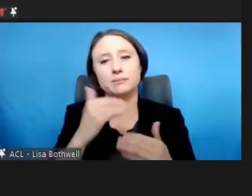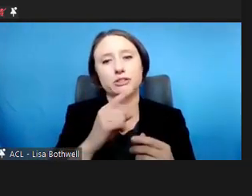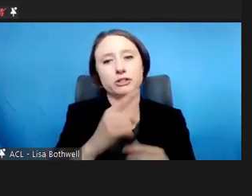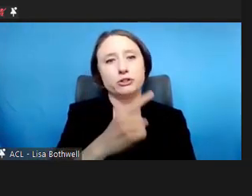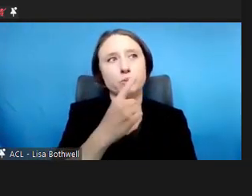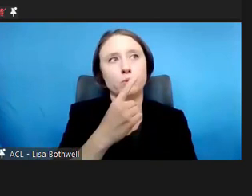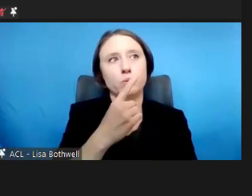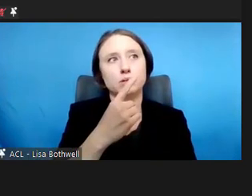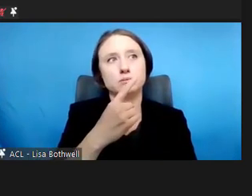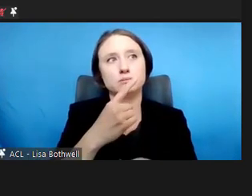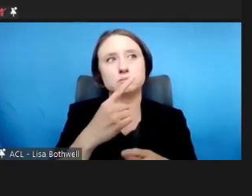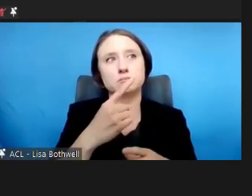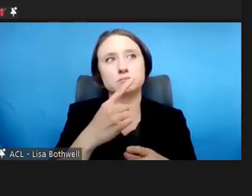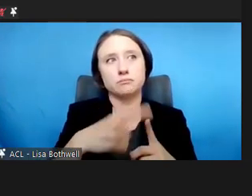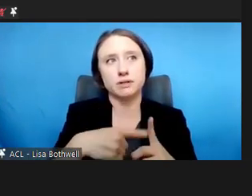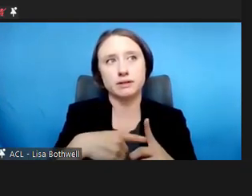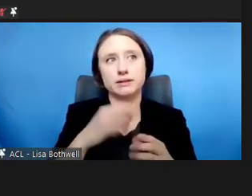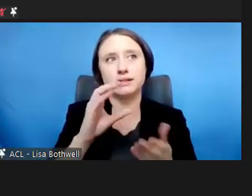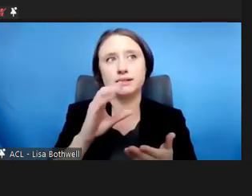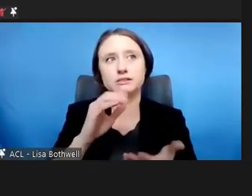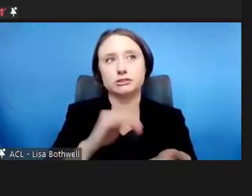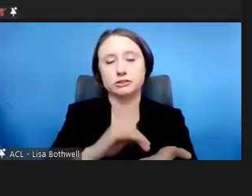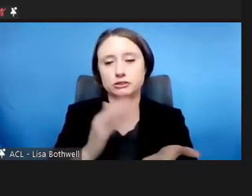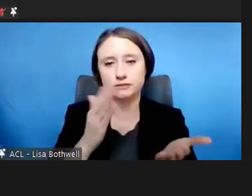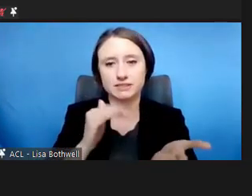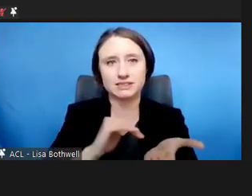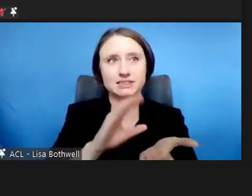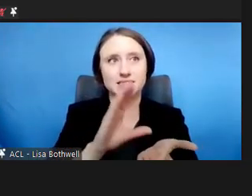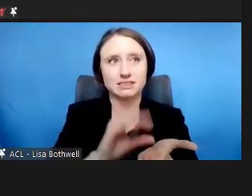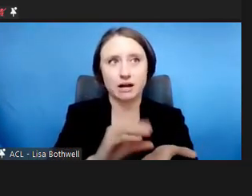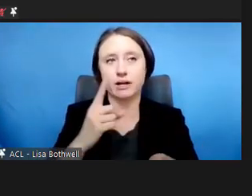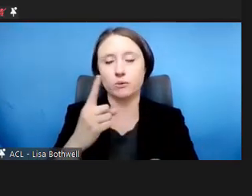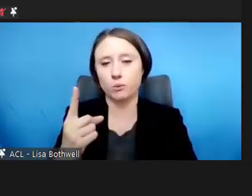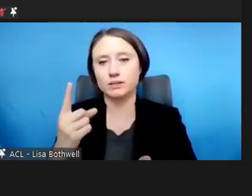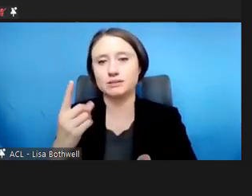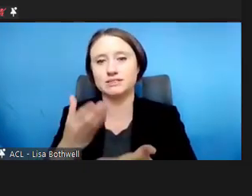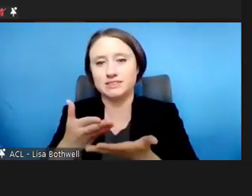for eligible applicants. It is limited to